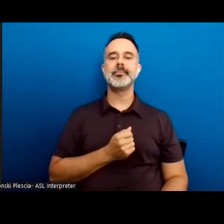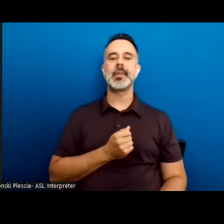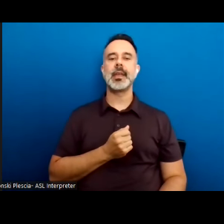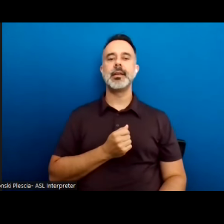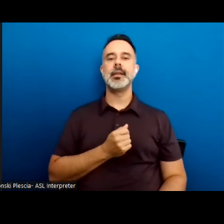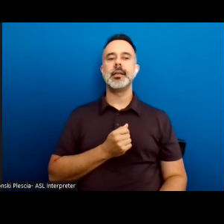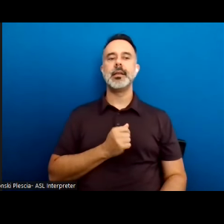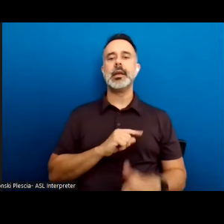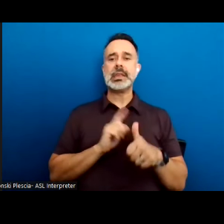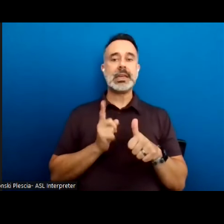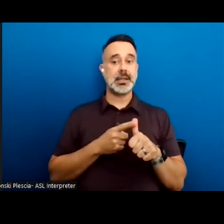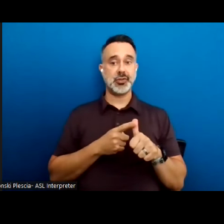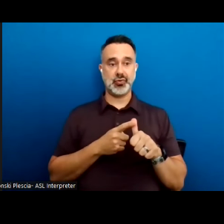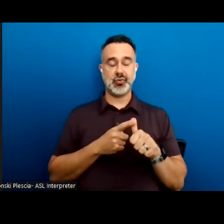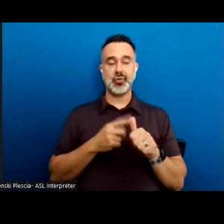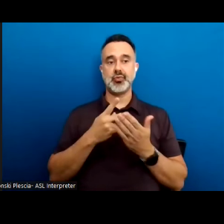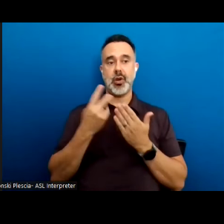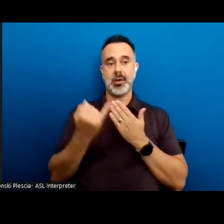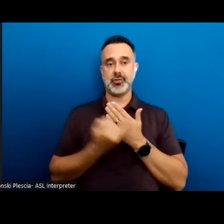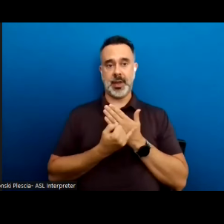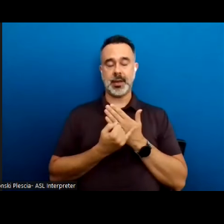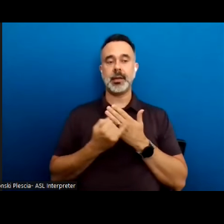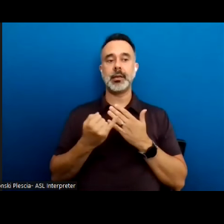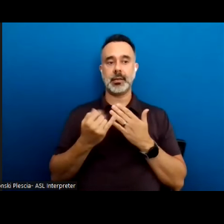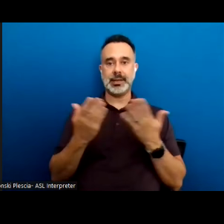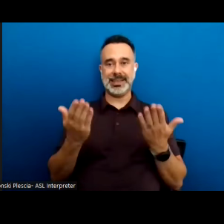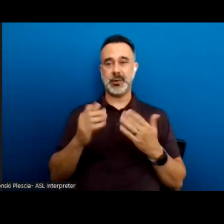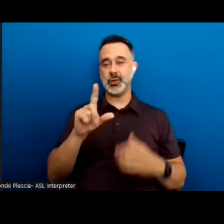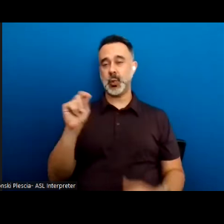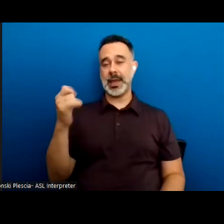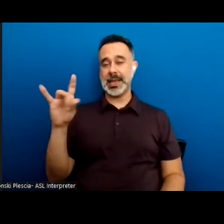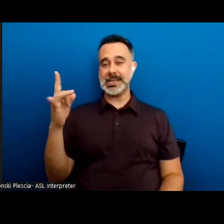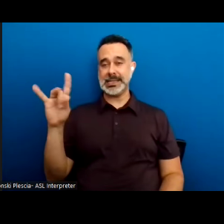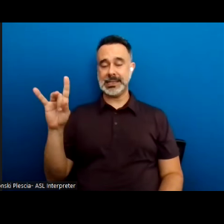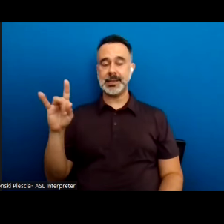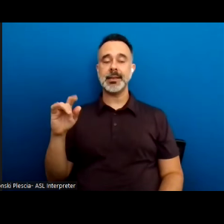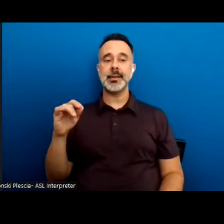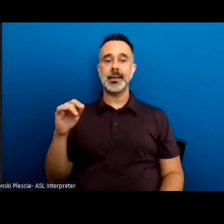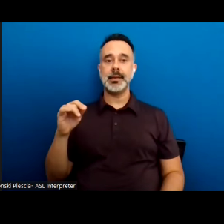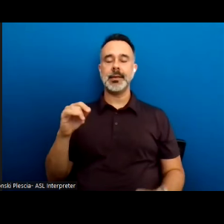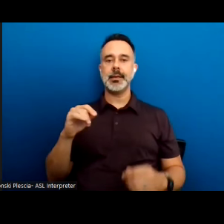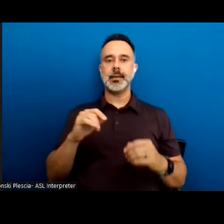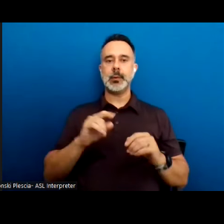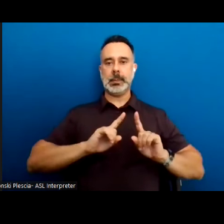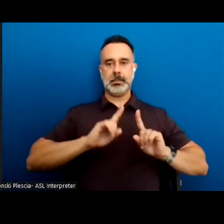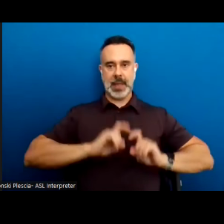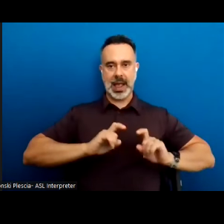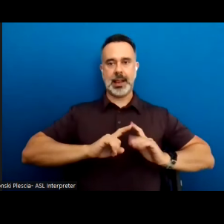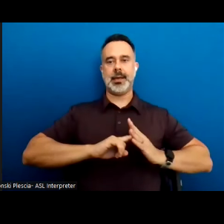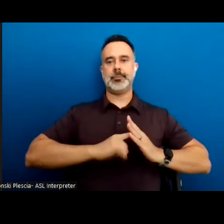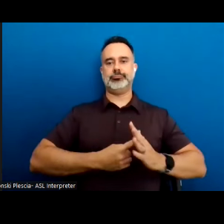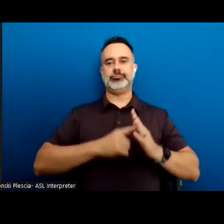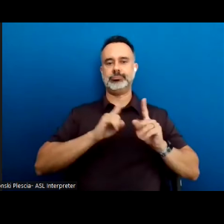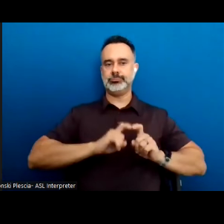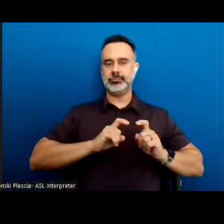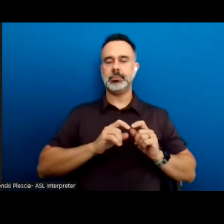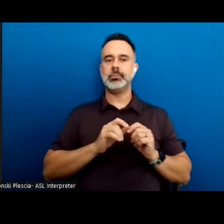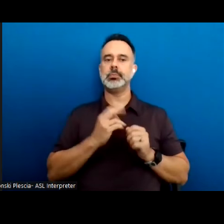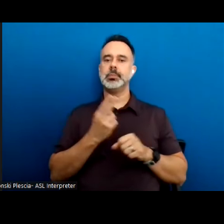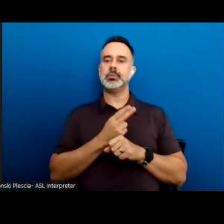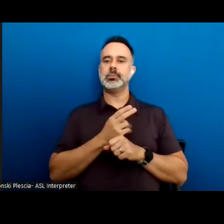the initial project that happened here in 2018, we were piloted with 6